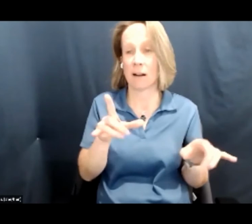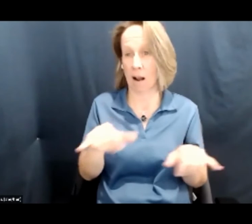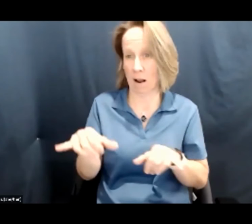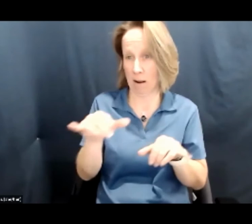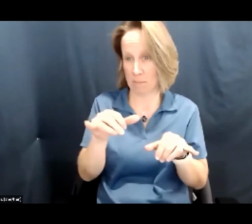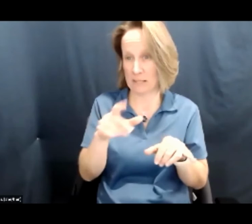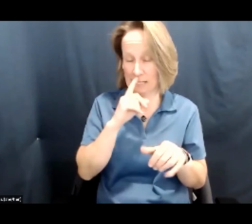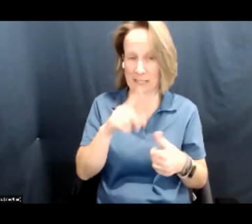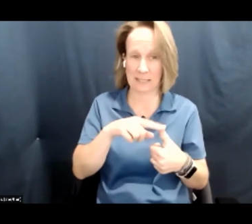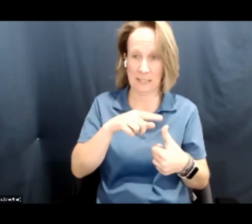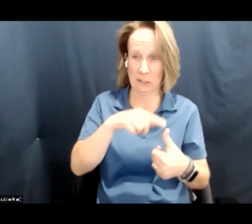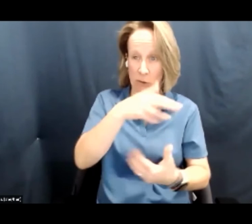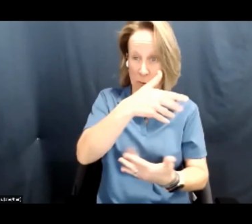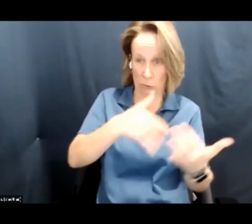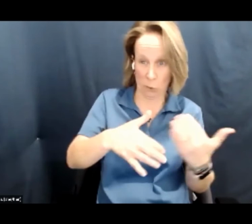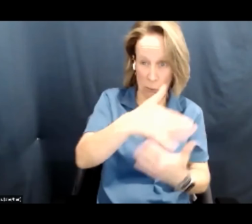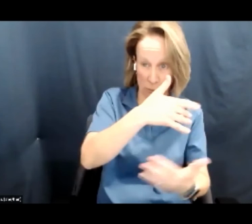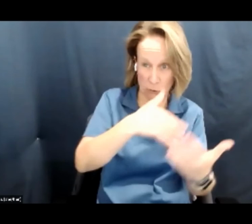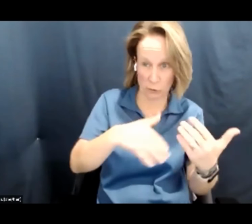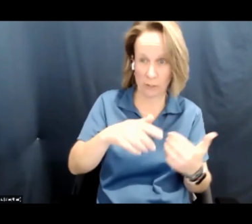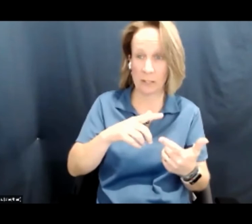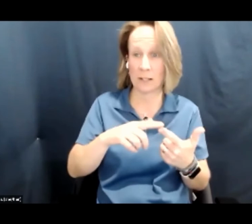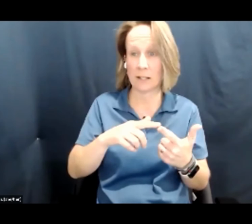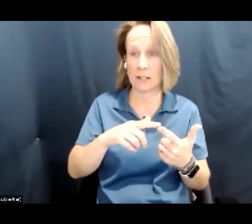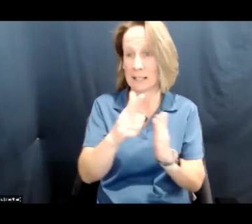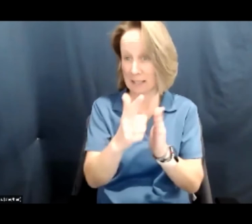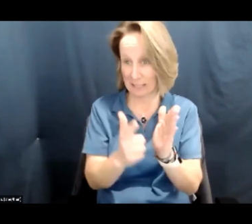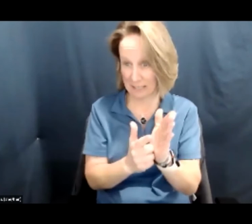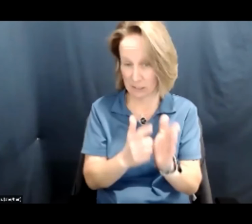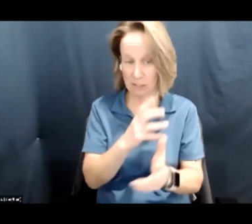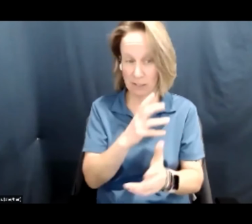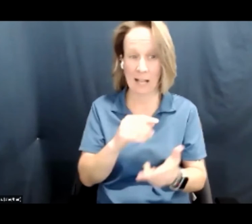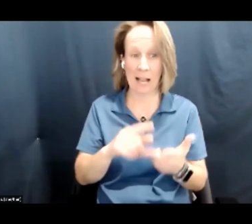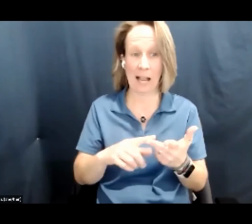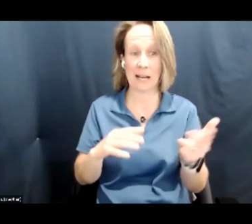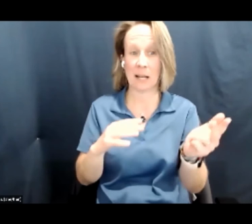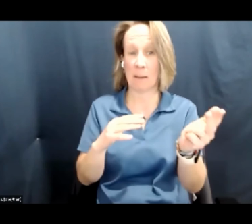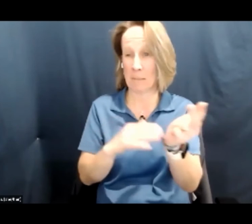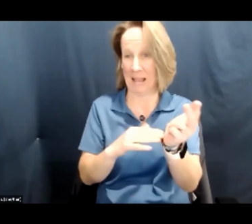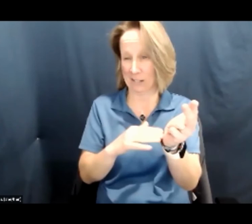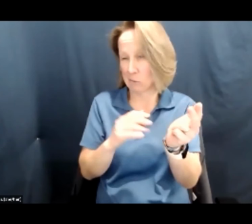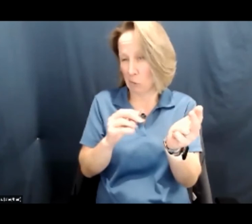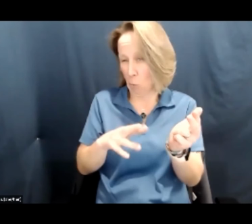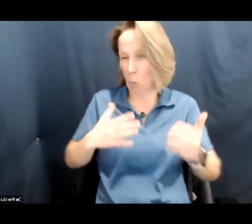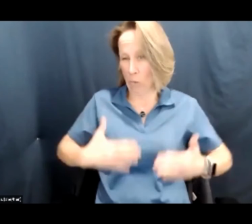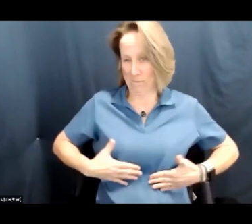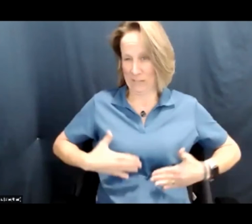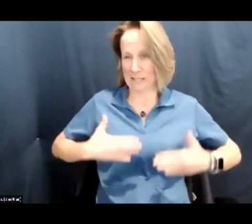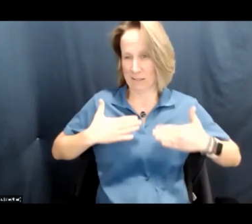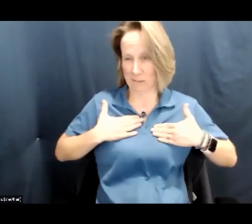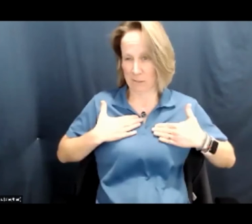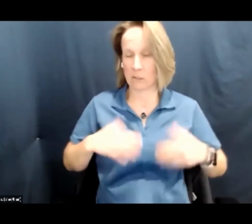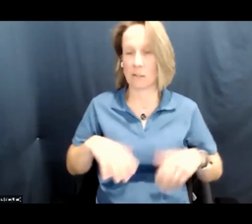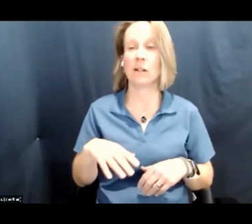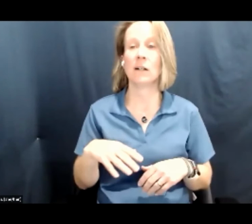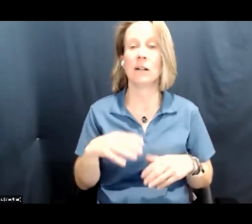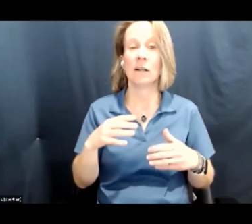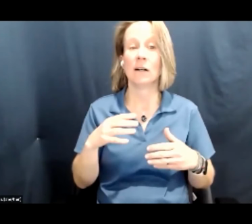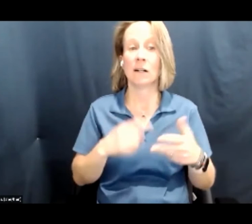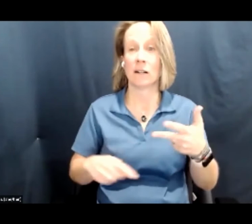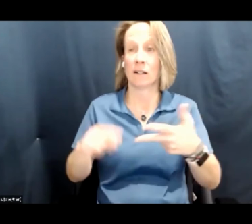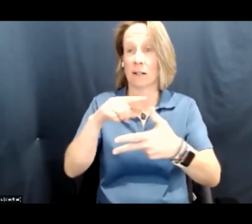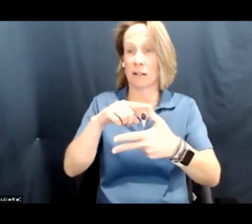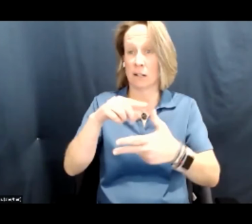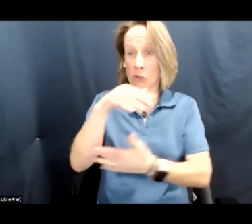social, legal, and medical or physical transition. So social transition is like coming out.